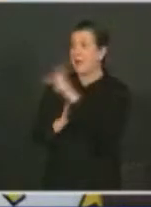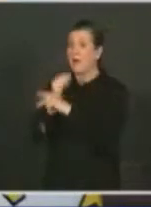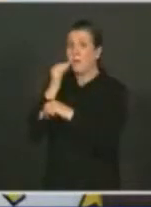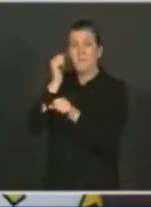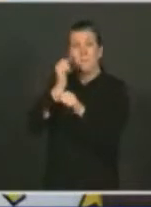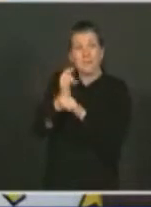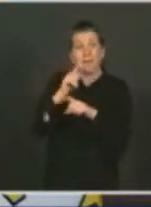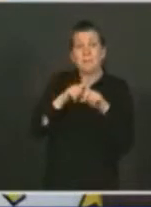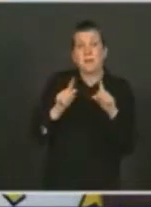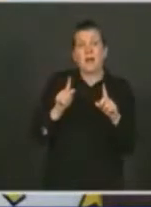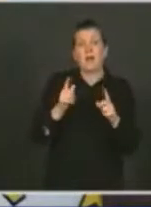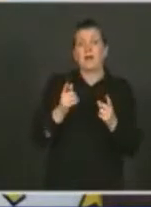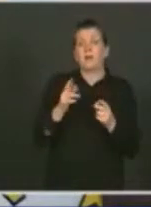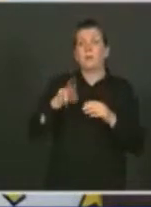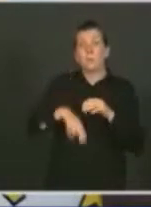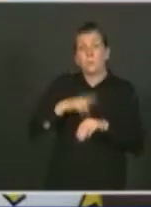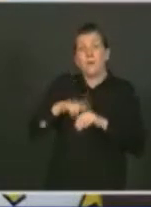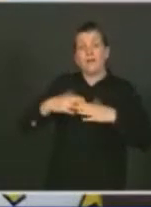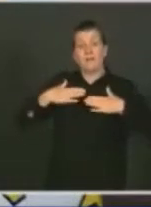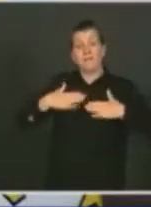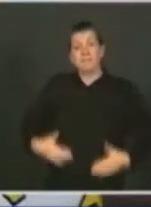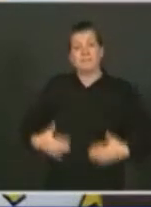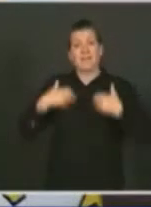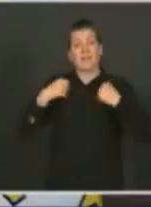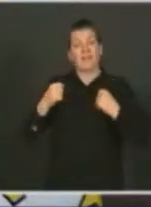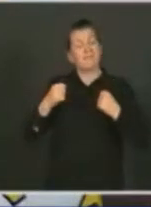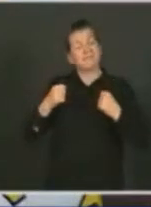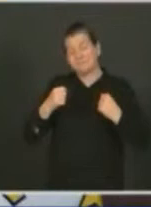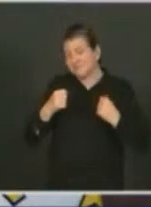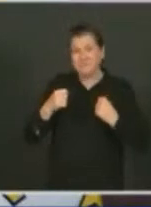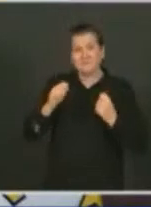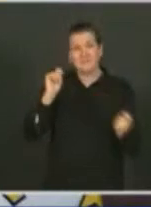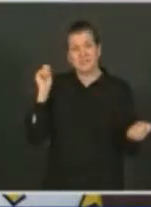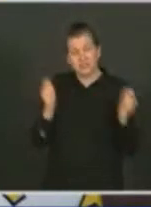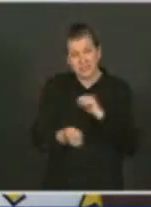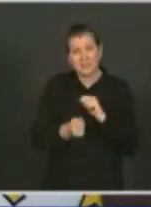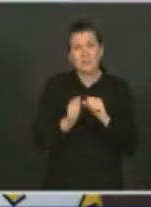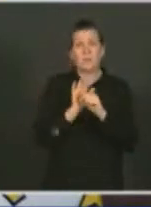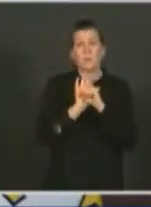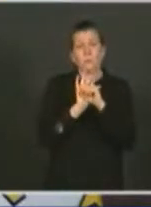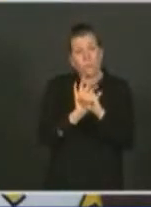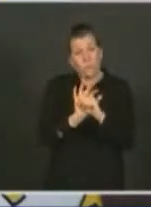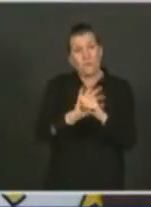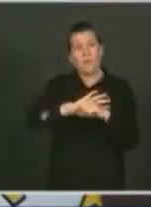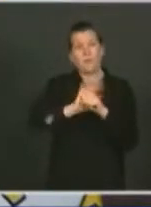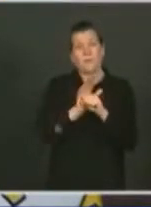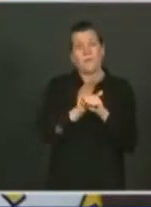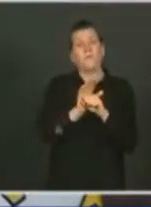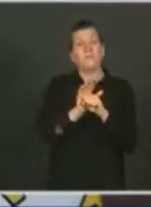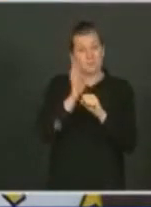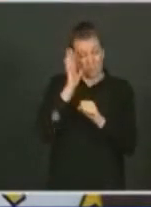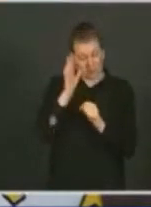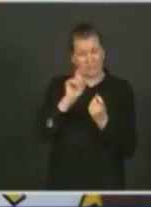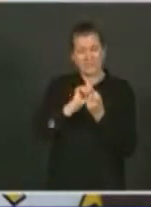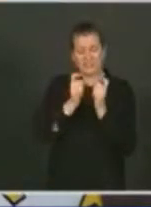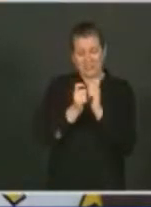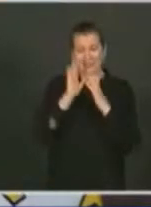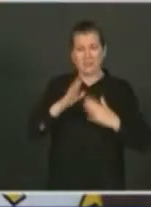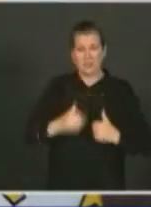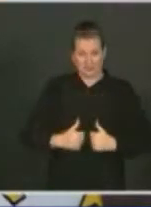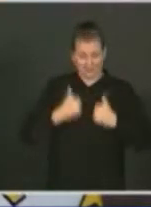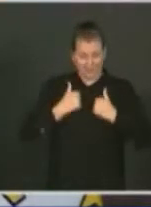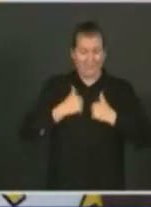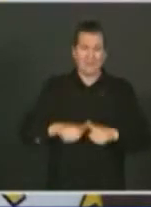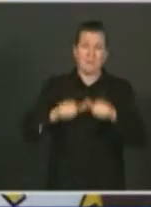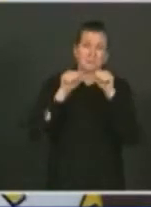lucky enough to have only a mild illness, the virus still disrupts our lives. It forces quarantine and isolation and leaves fear in its wake. The human